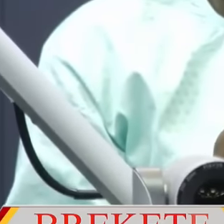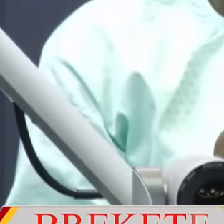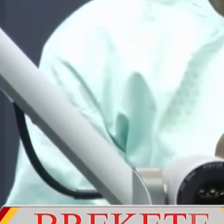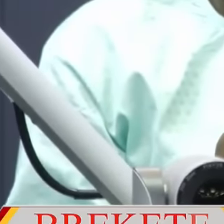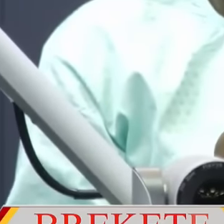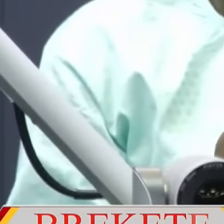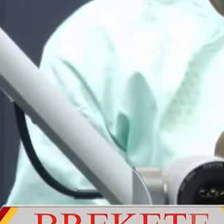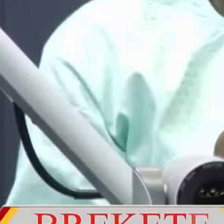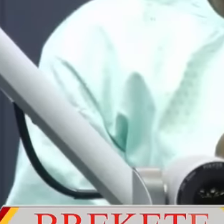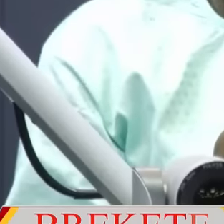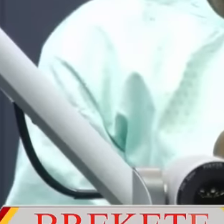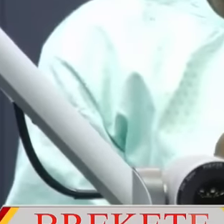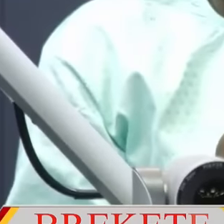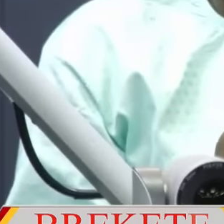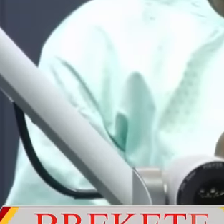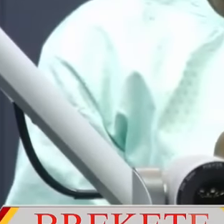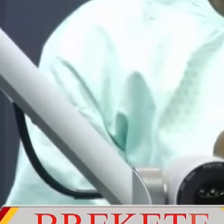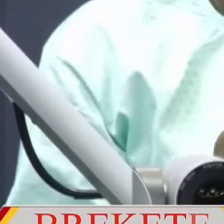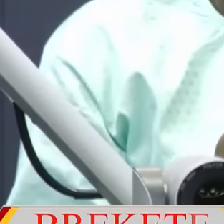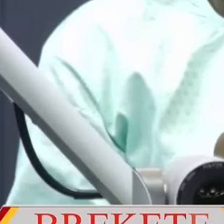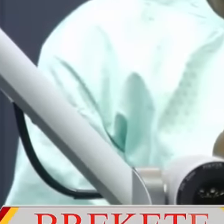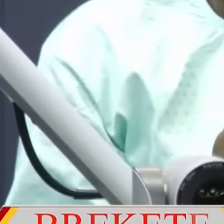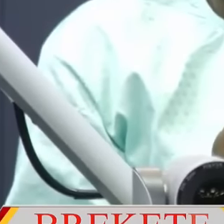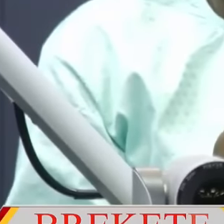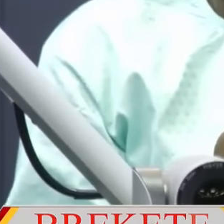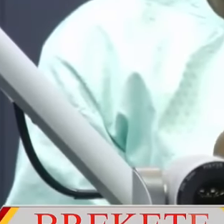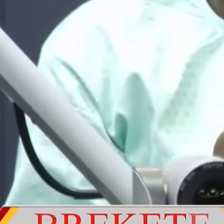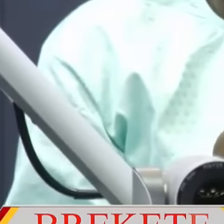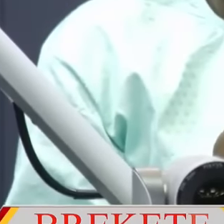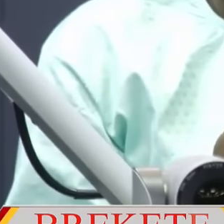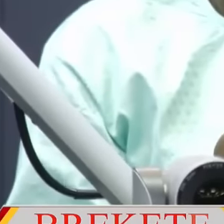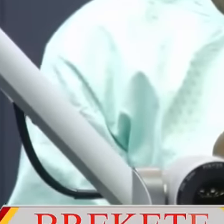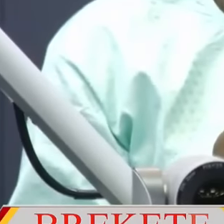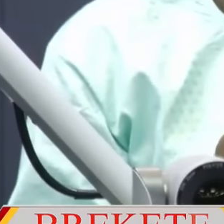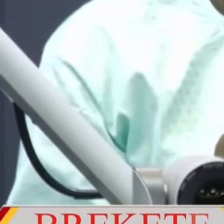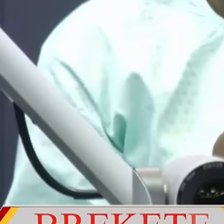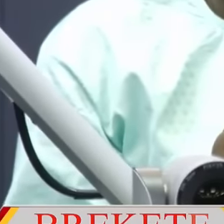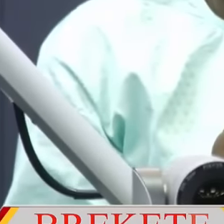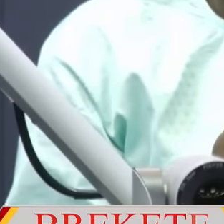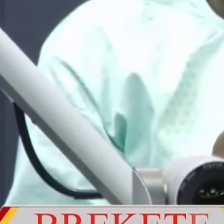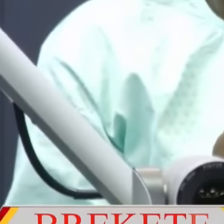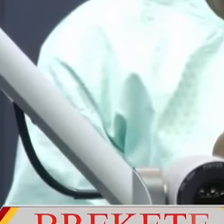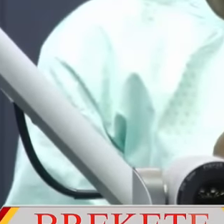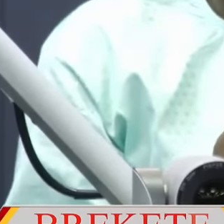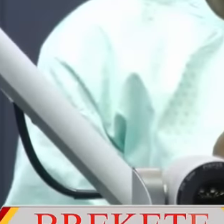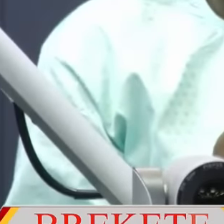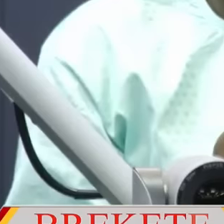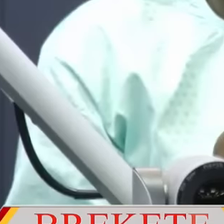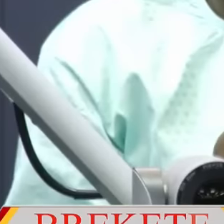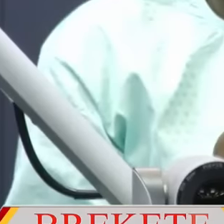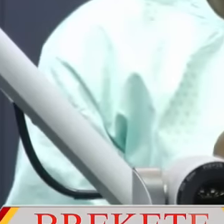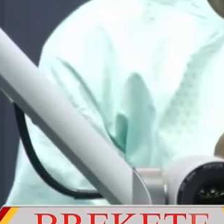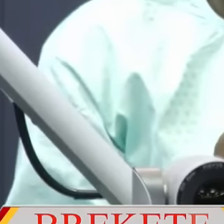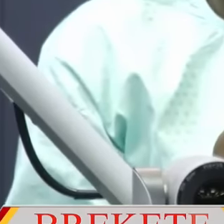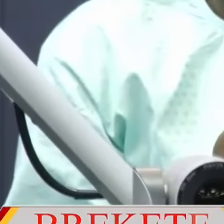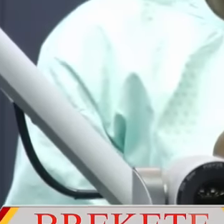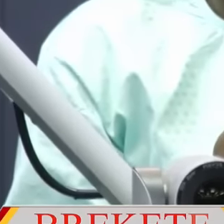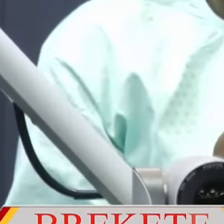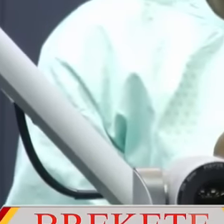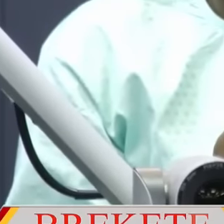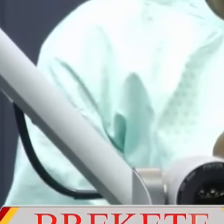a hannun tirani ba wai hannun ba dukkan da aka baki ba shi yana bayani cewa su ya ba su